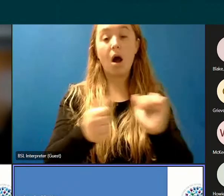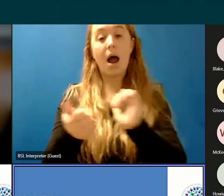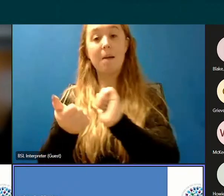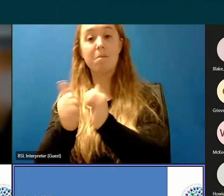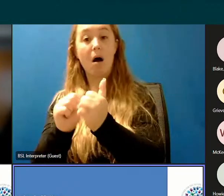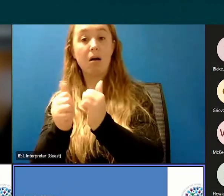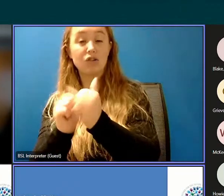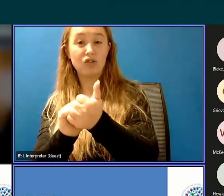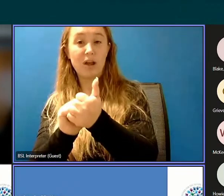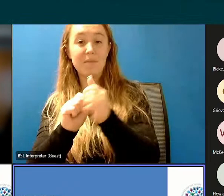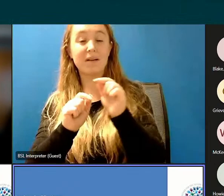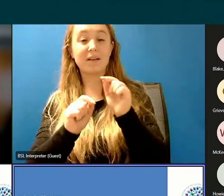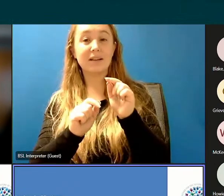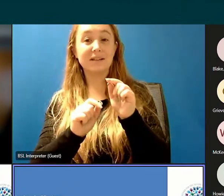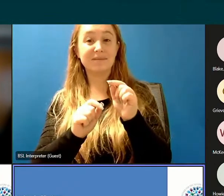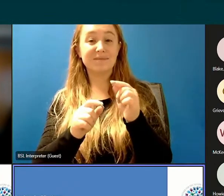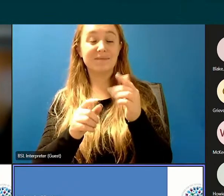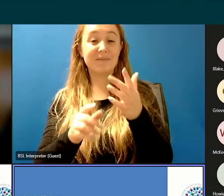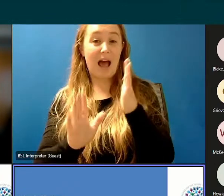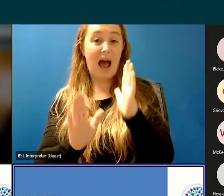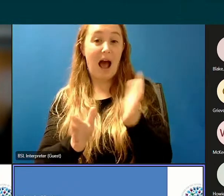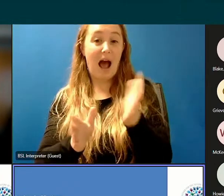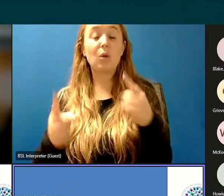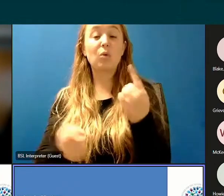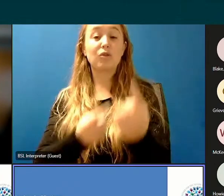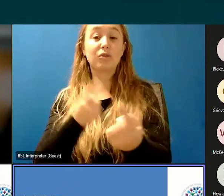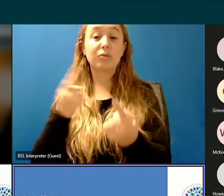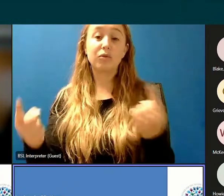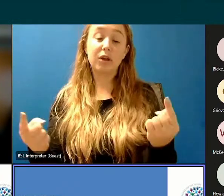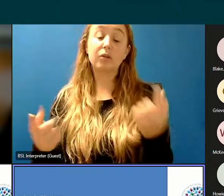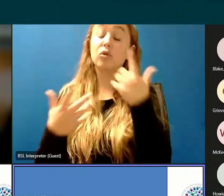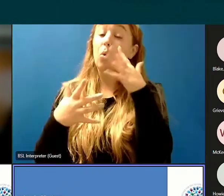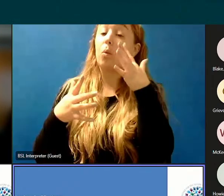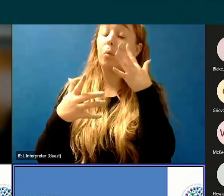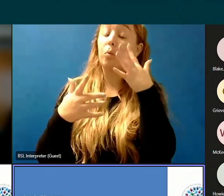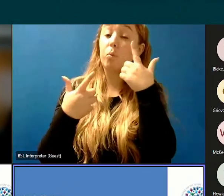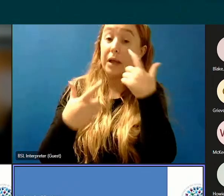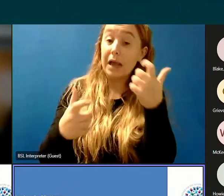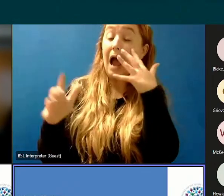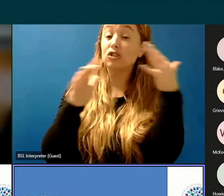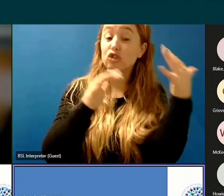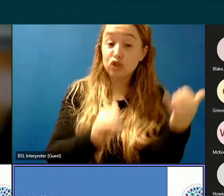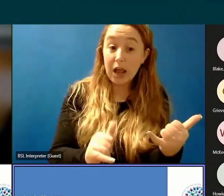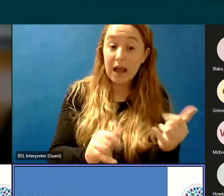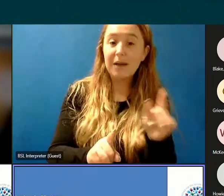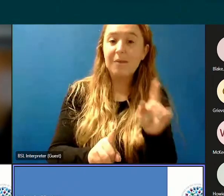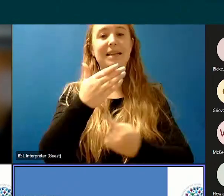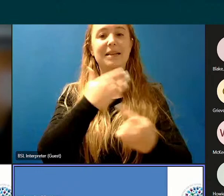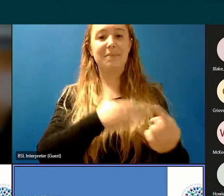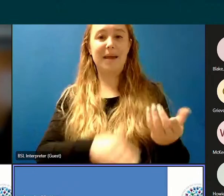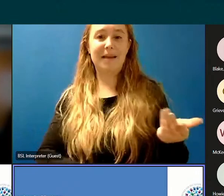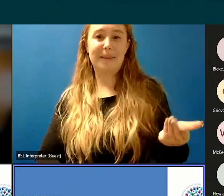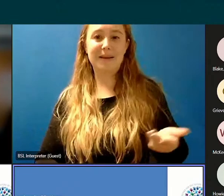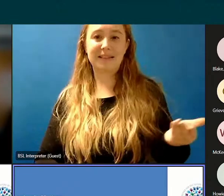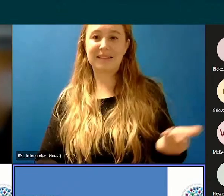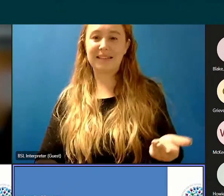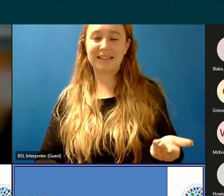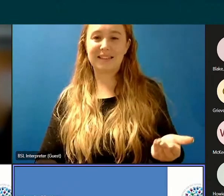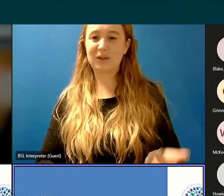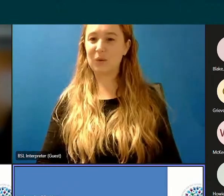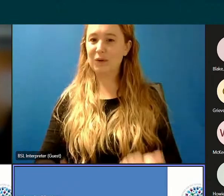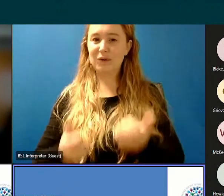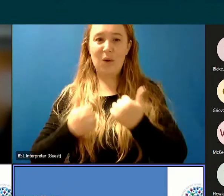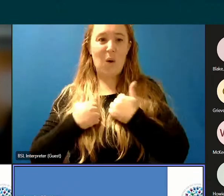are things I think we can do in terms of checks, but you can never, as I say, because they're independent businesses, we don't have the ability